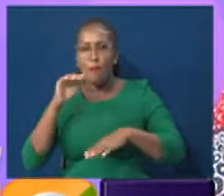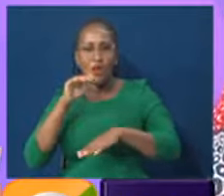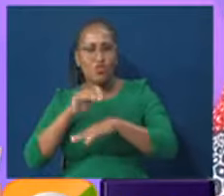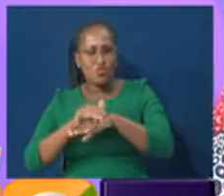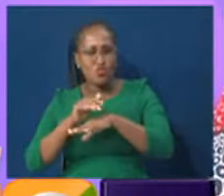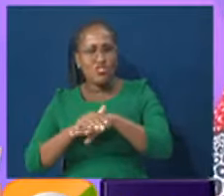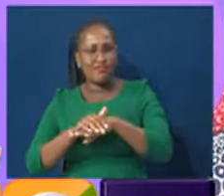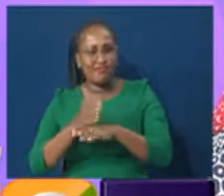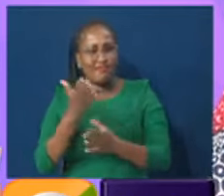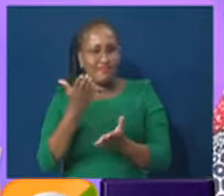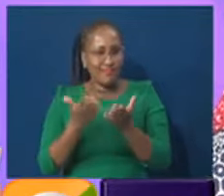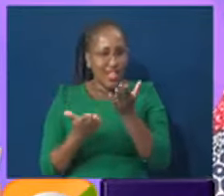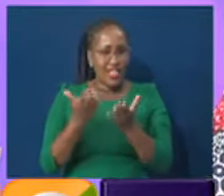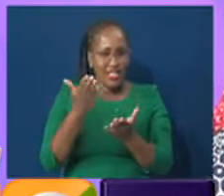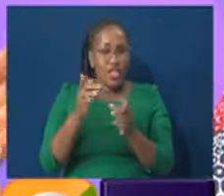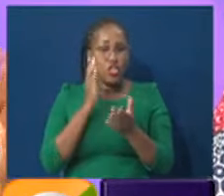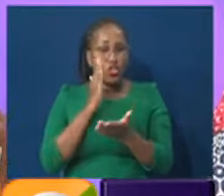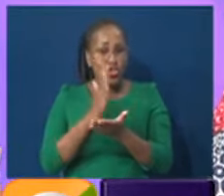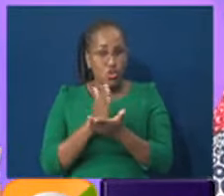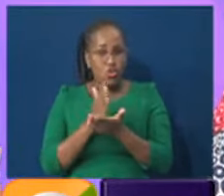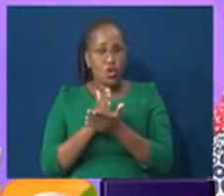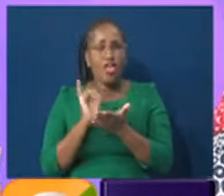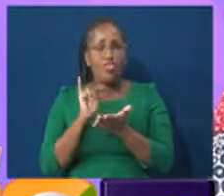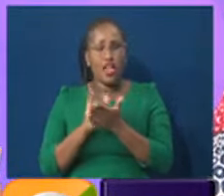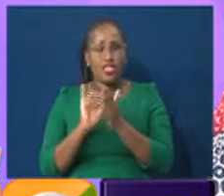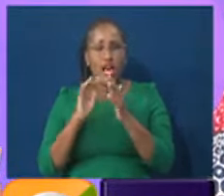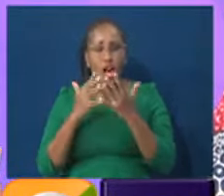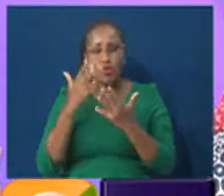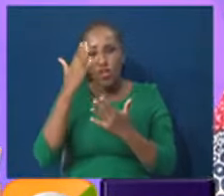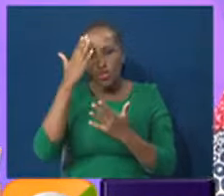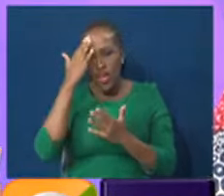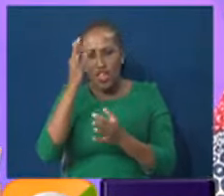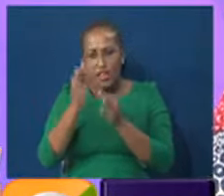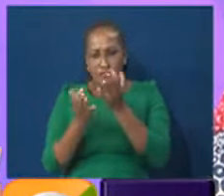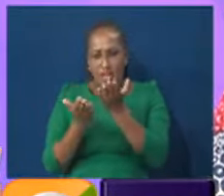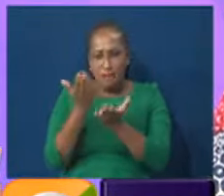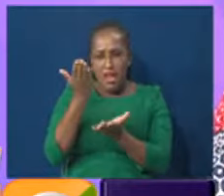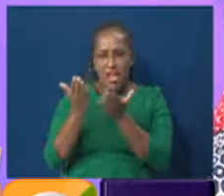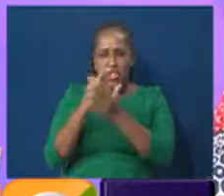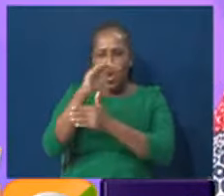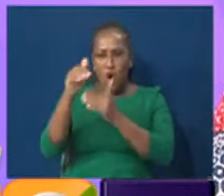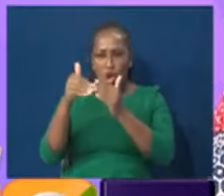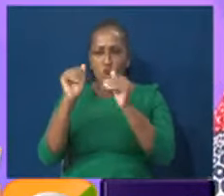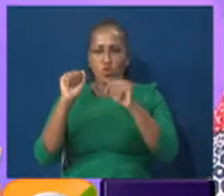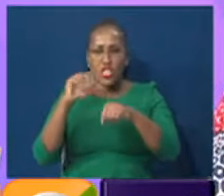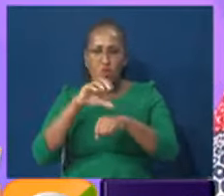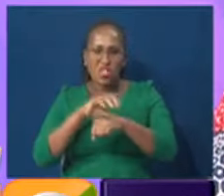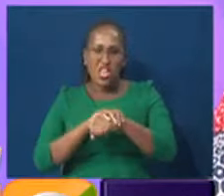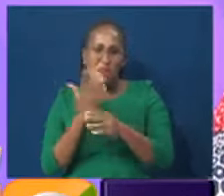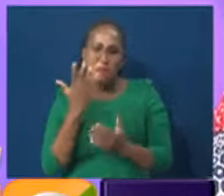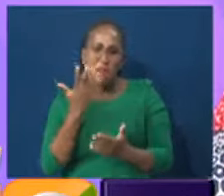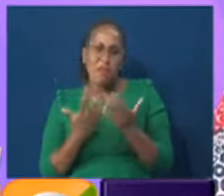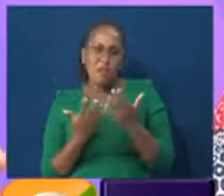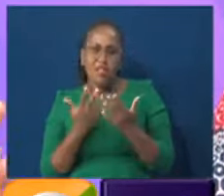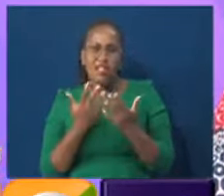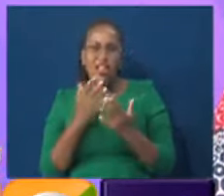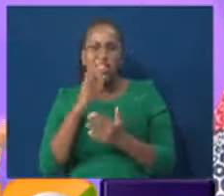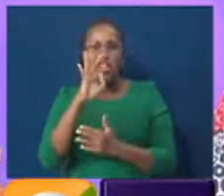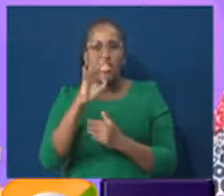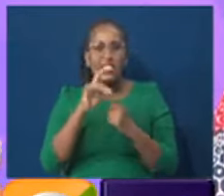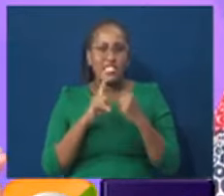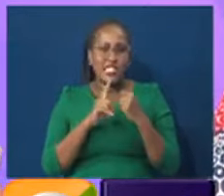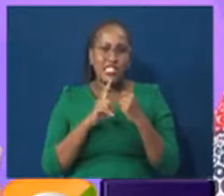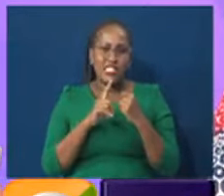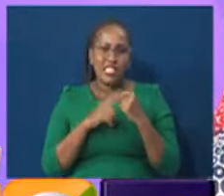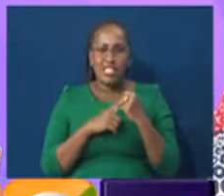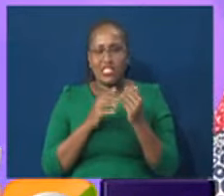rating, then indeed it will, you know, when you average it out, your mean score would be a mean score that sits pretty much